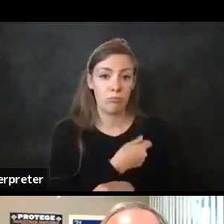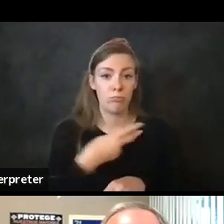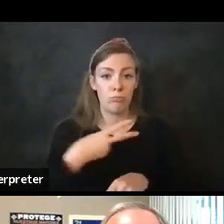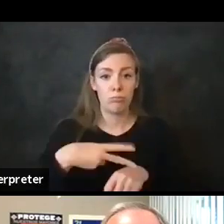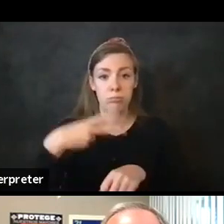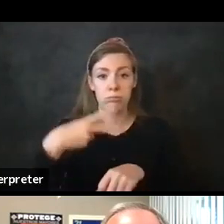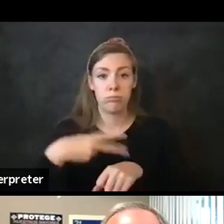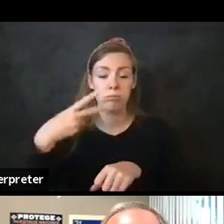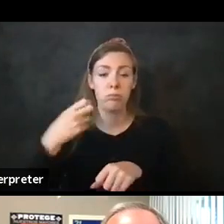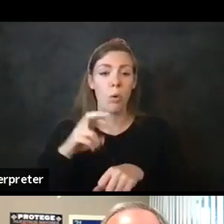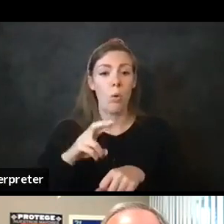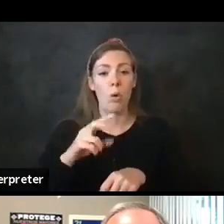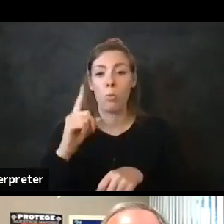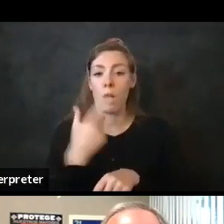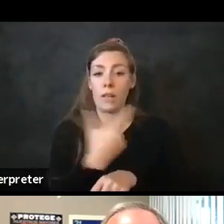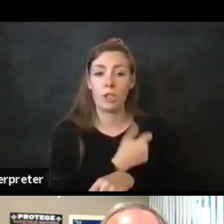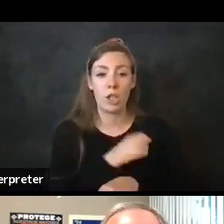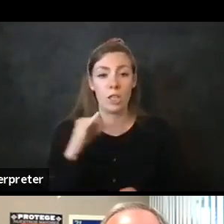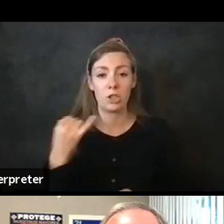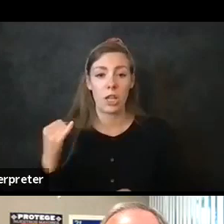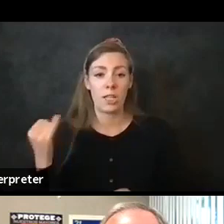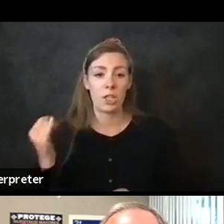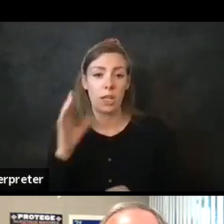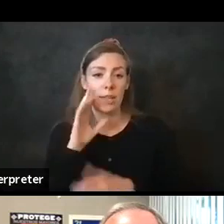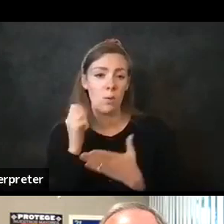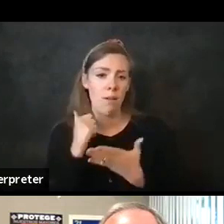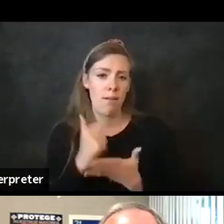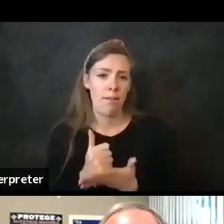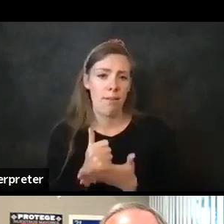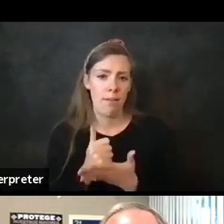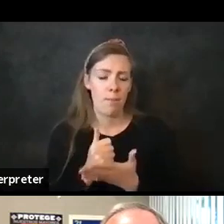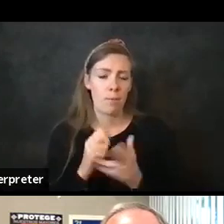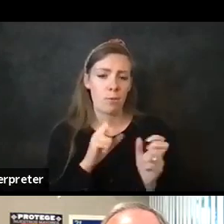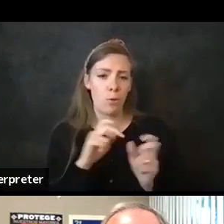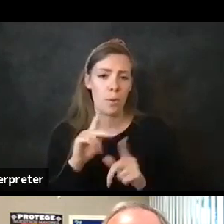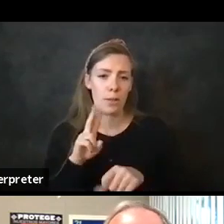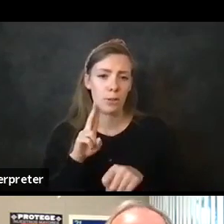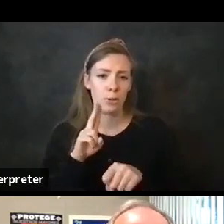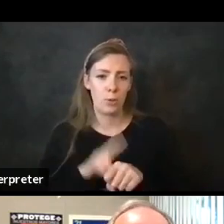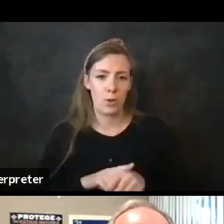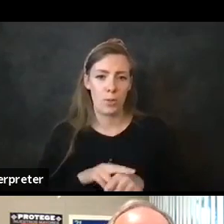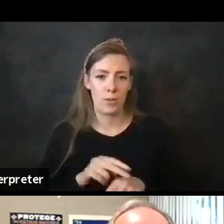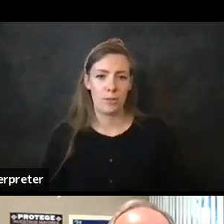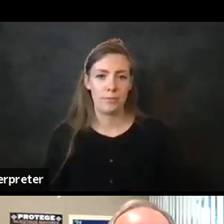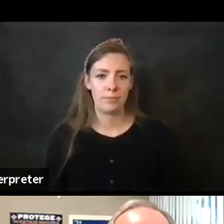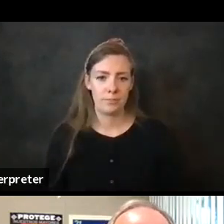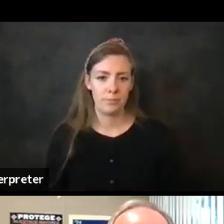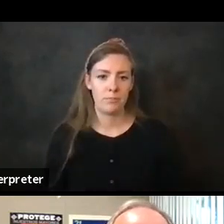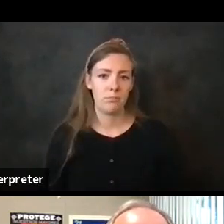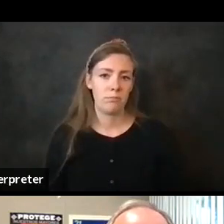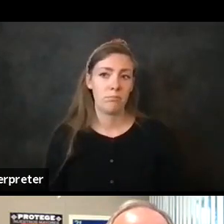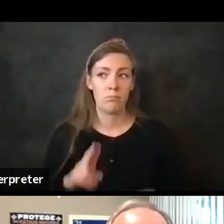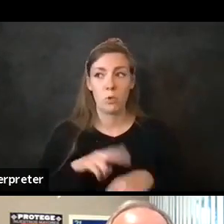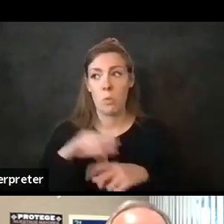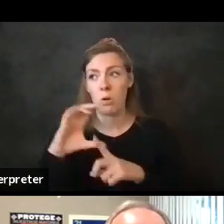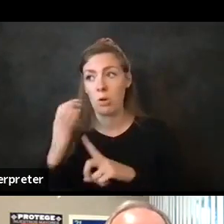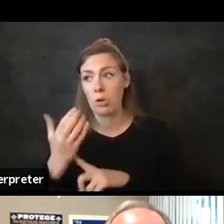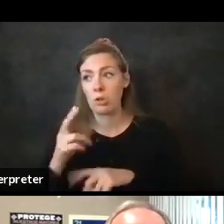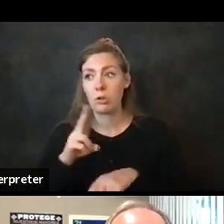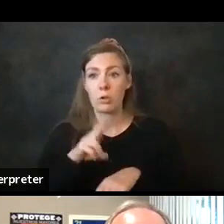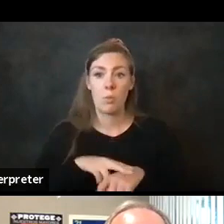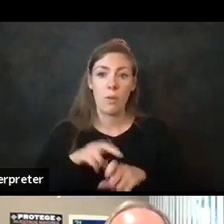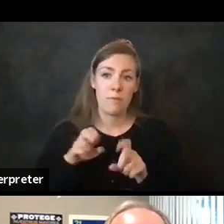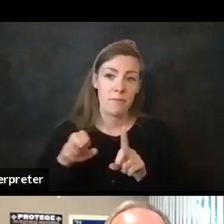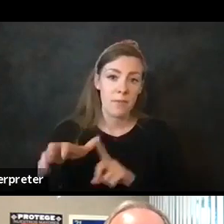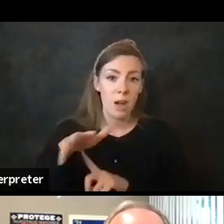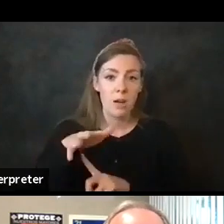1-shot J&J. That's going to help us get back to a normal culture, a normal environment, a normal place where